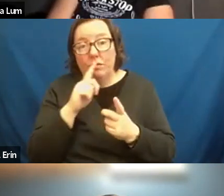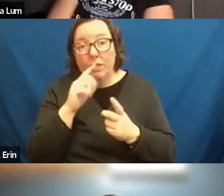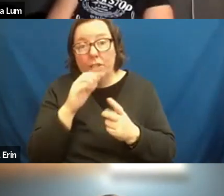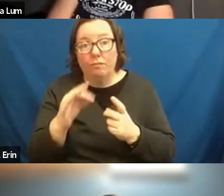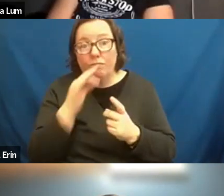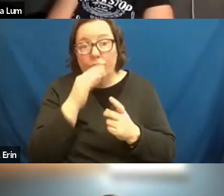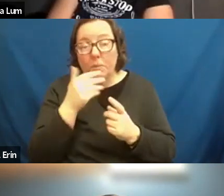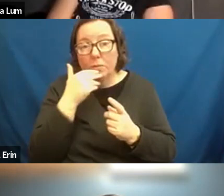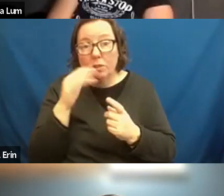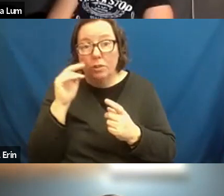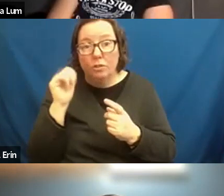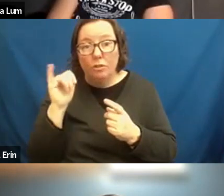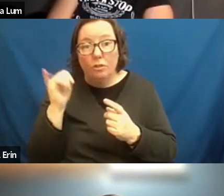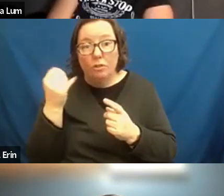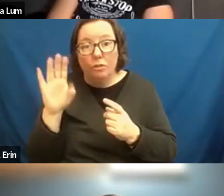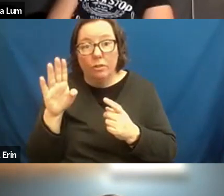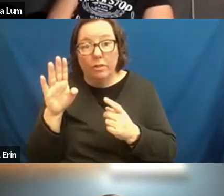possible in